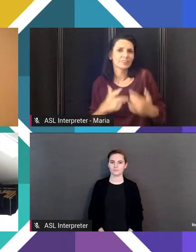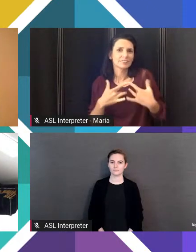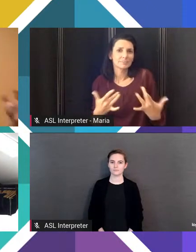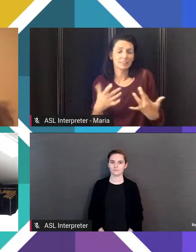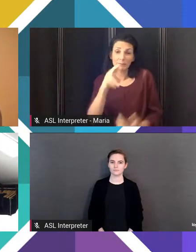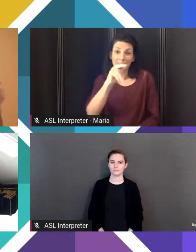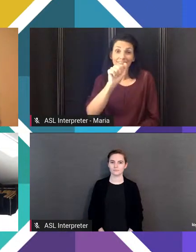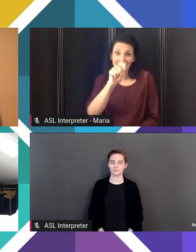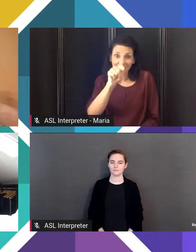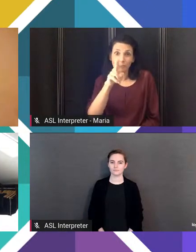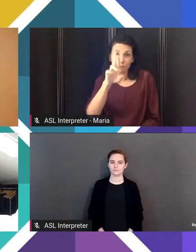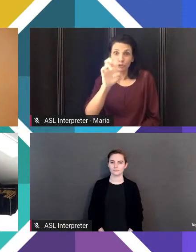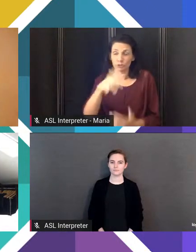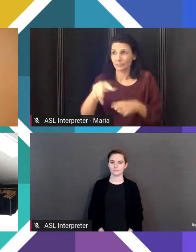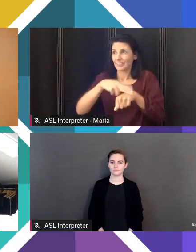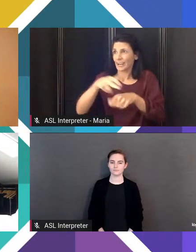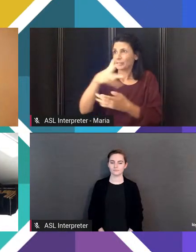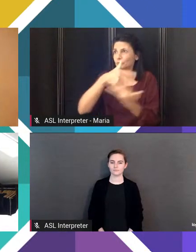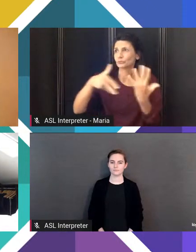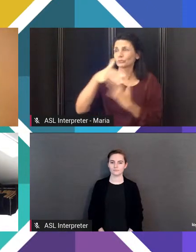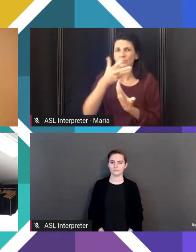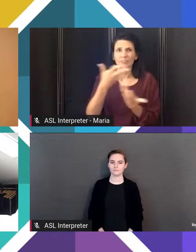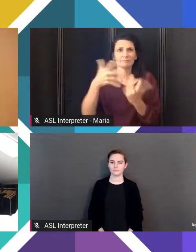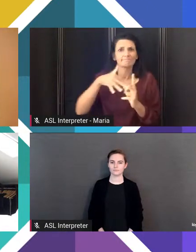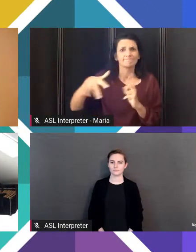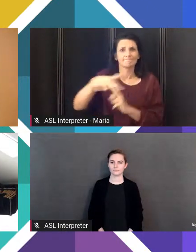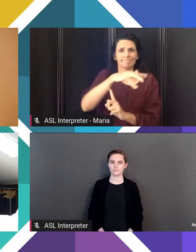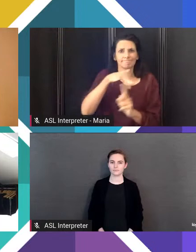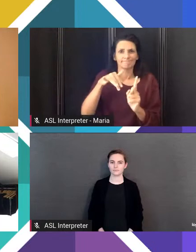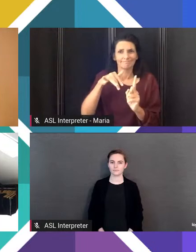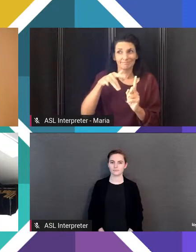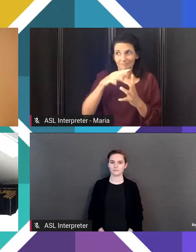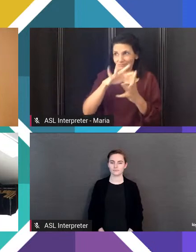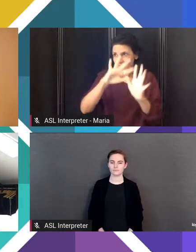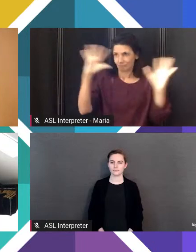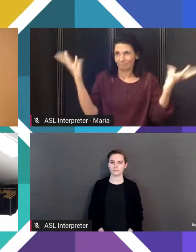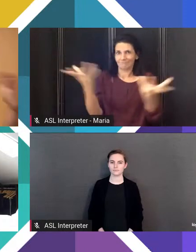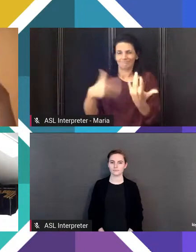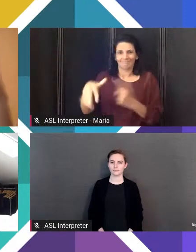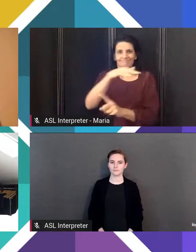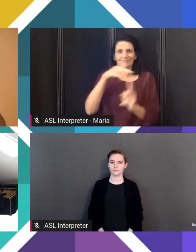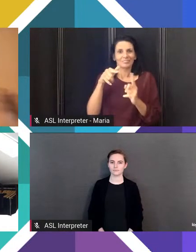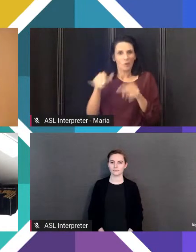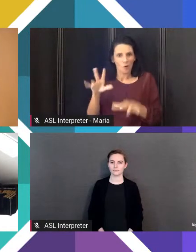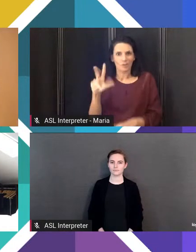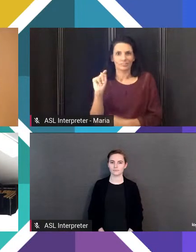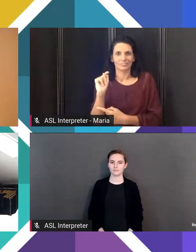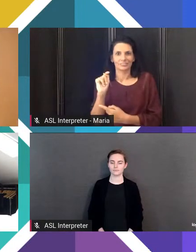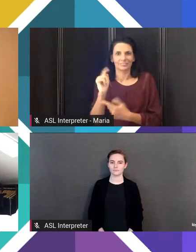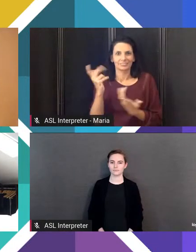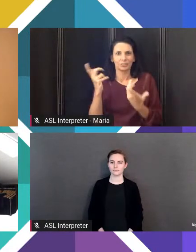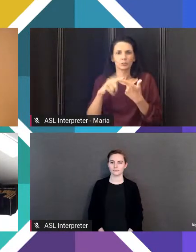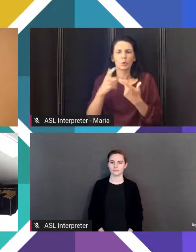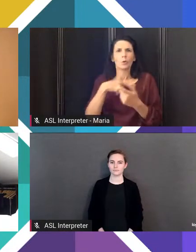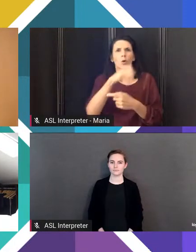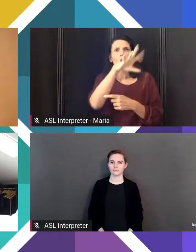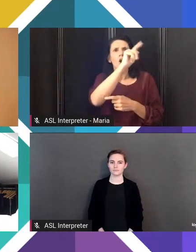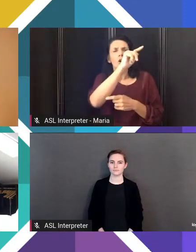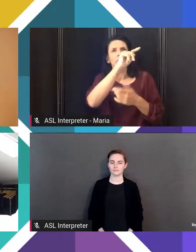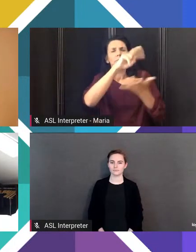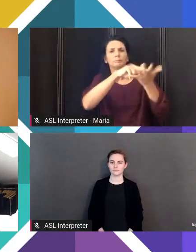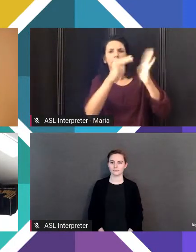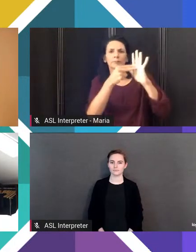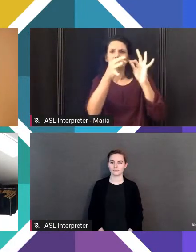nature is art, like everything around us is art. And so to try to like, define it in any other